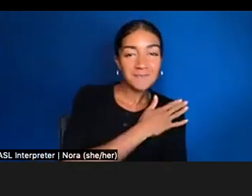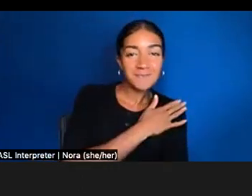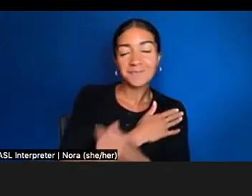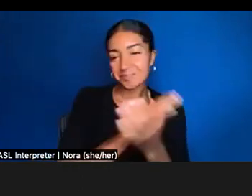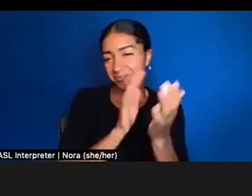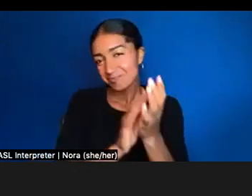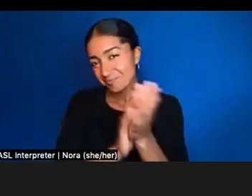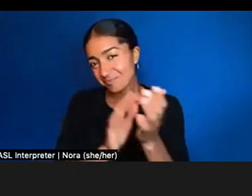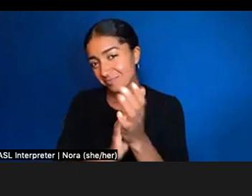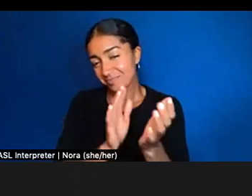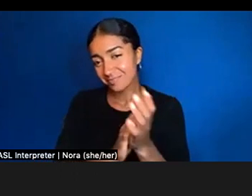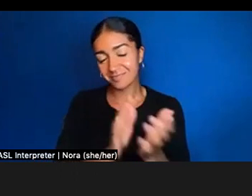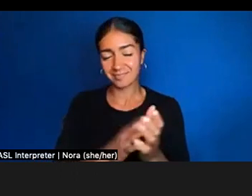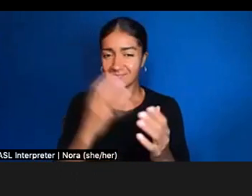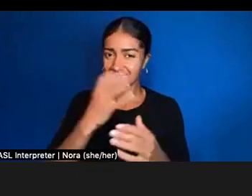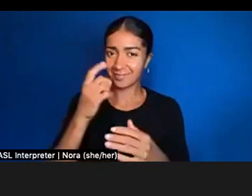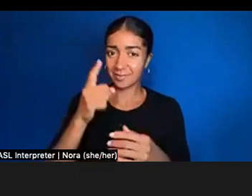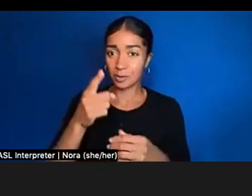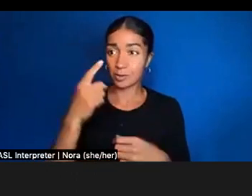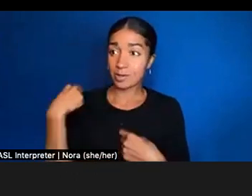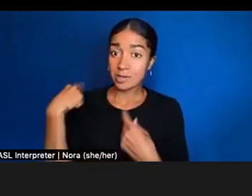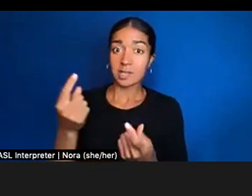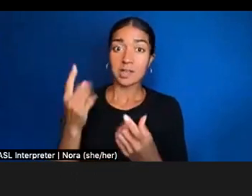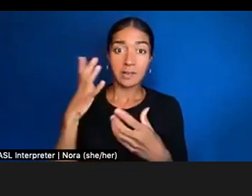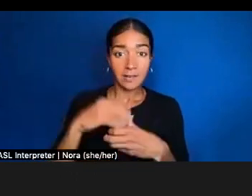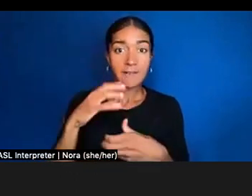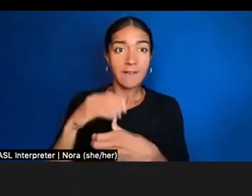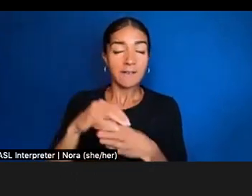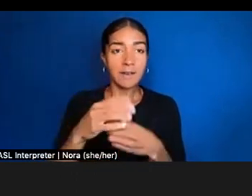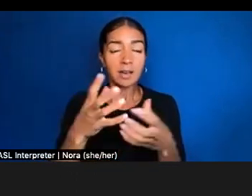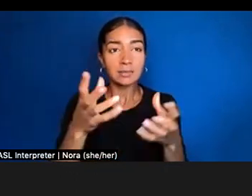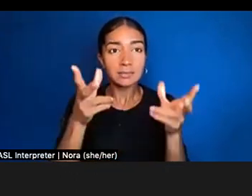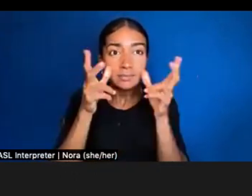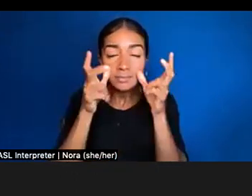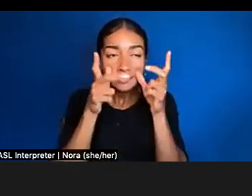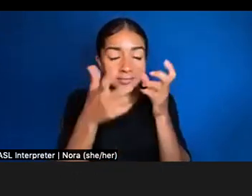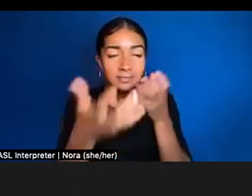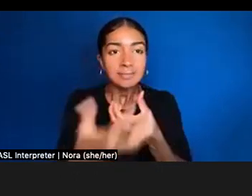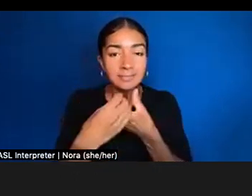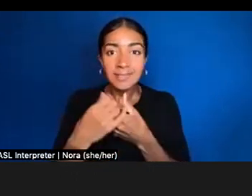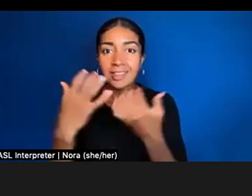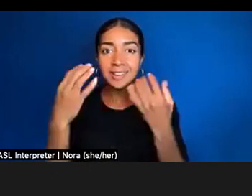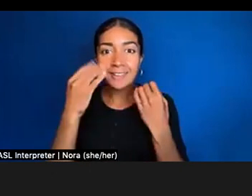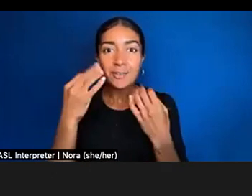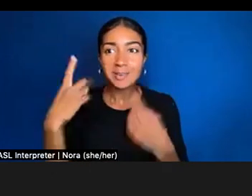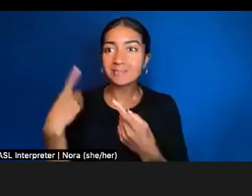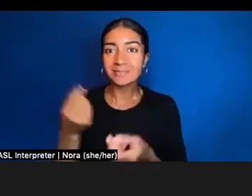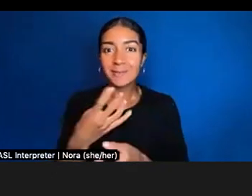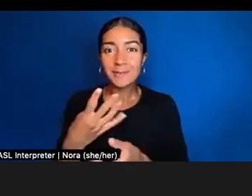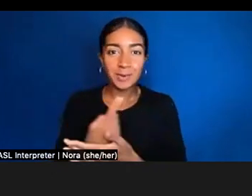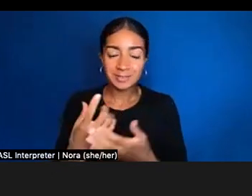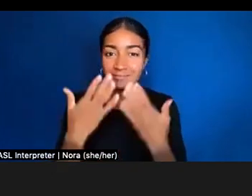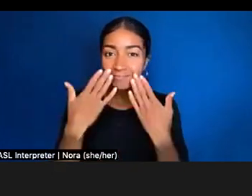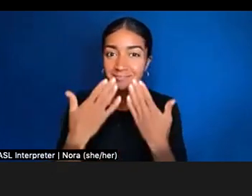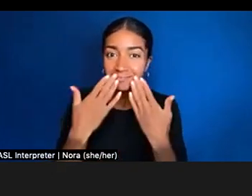of information you have had coming at you for the last few weeks. So thank you. Thank